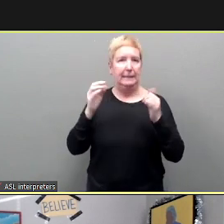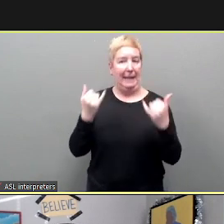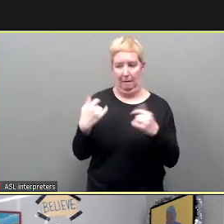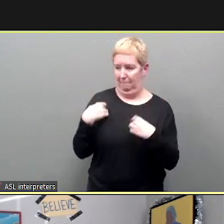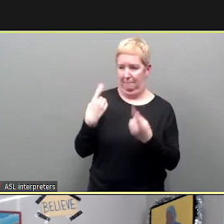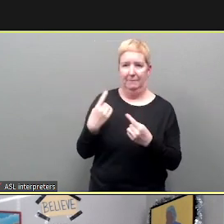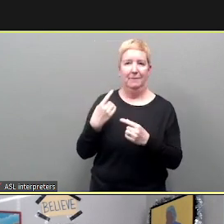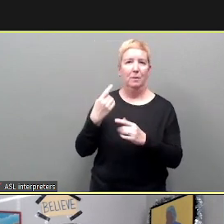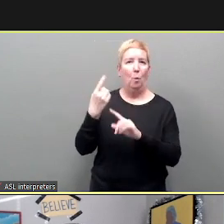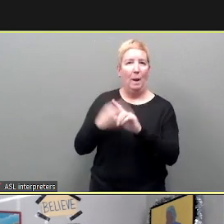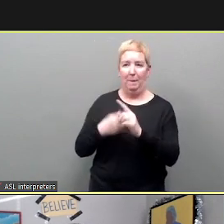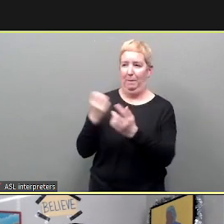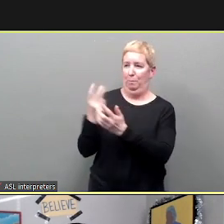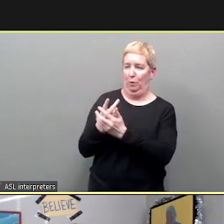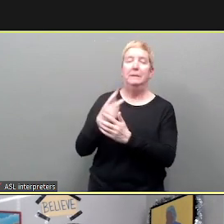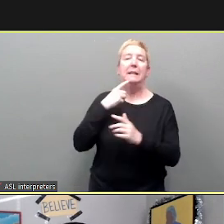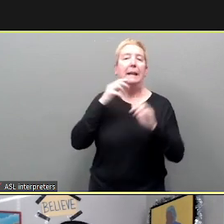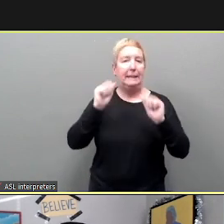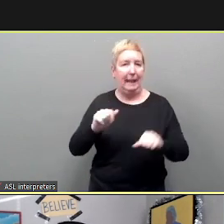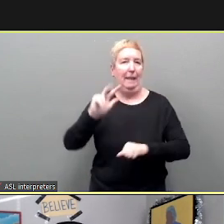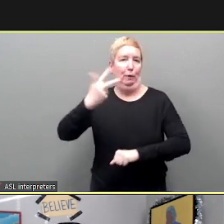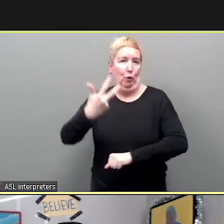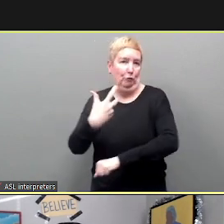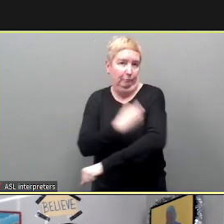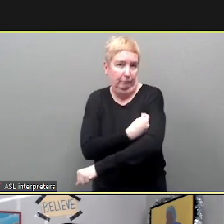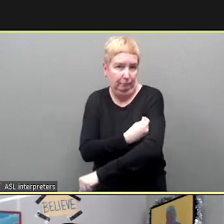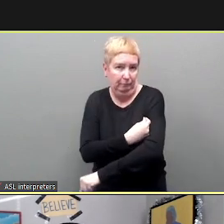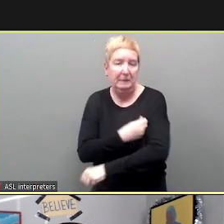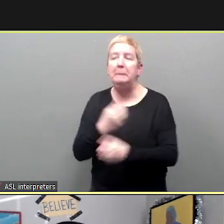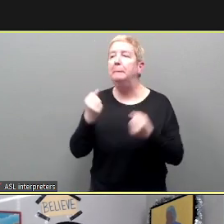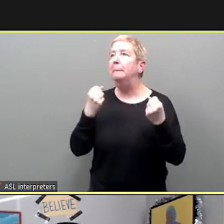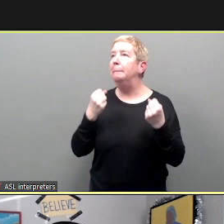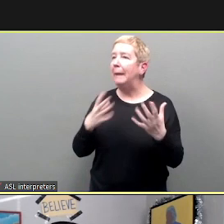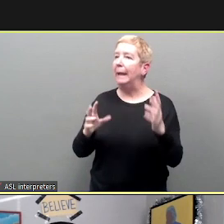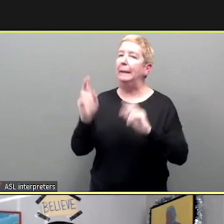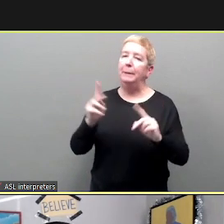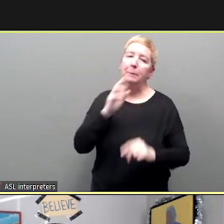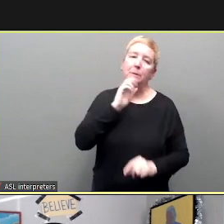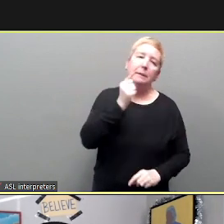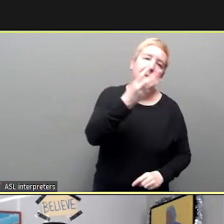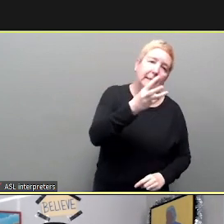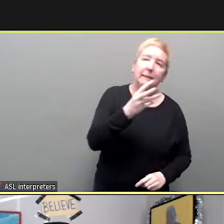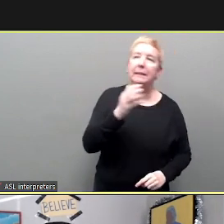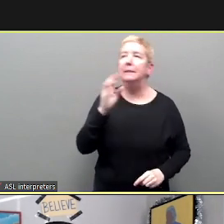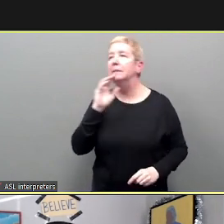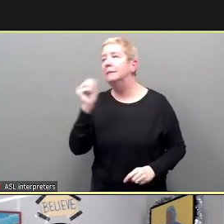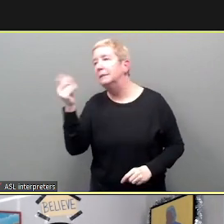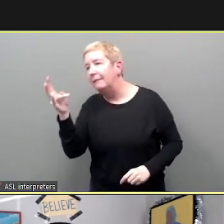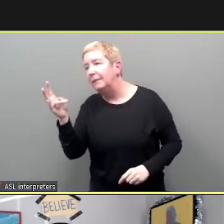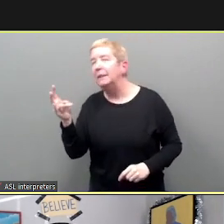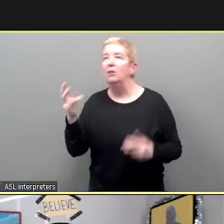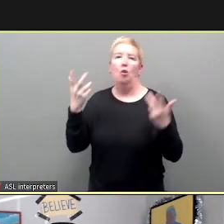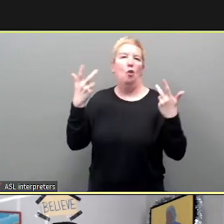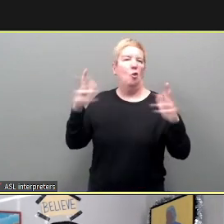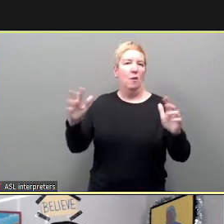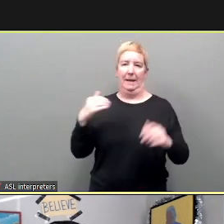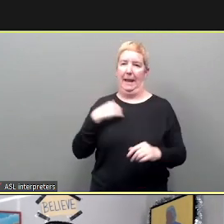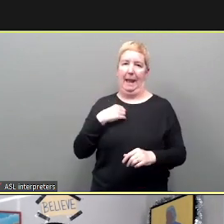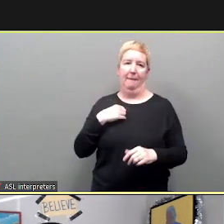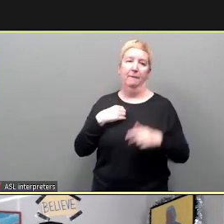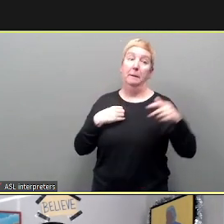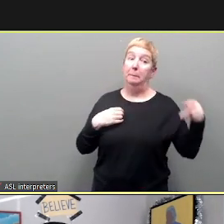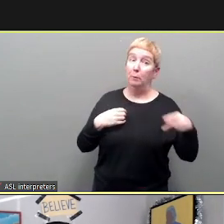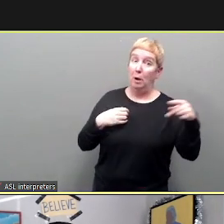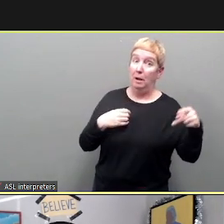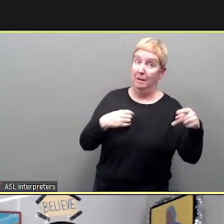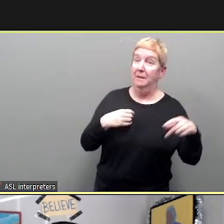get boosters. So many 16 and 17-year-olds have gotten their primary Pfizer doses and then their